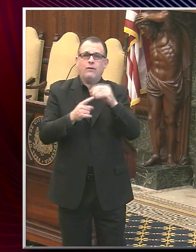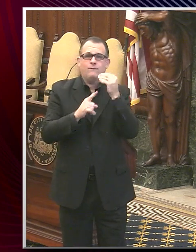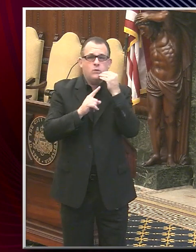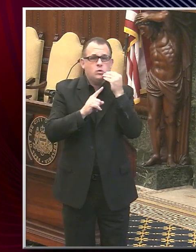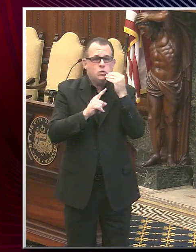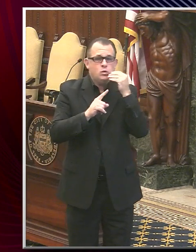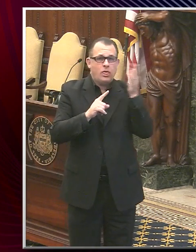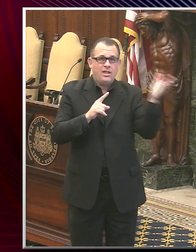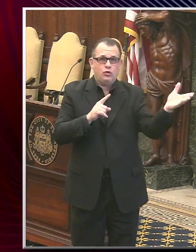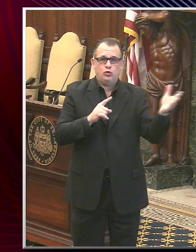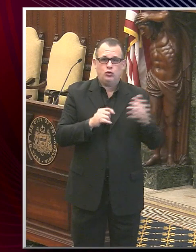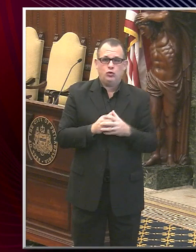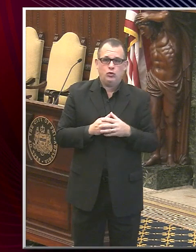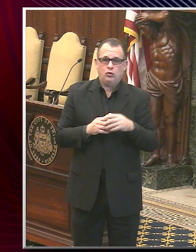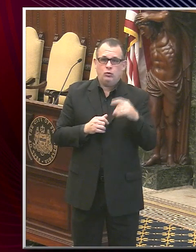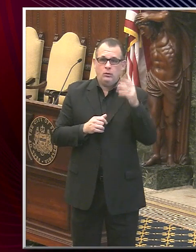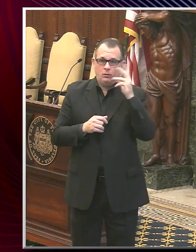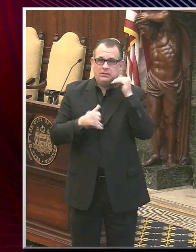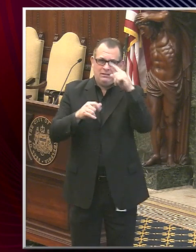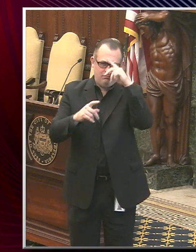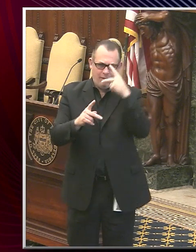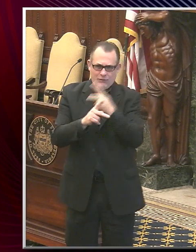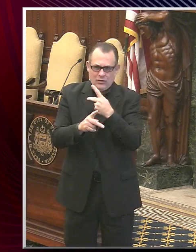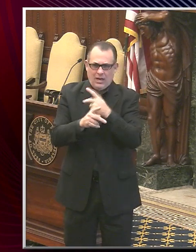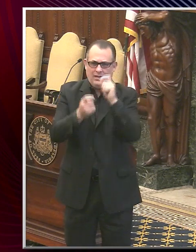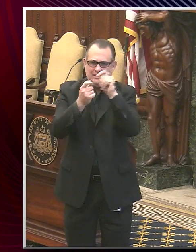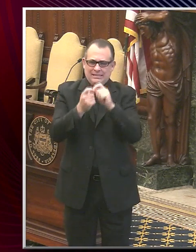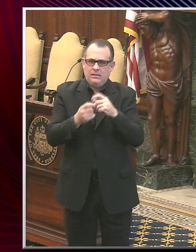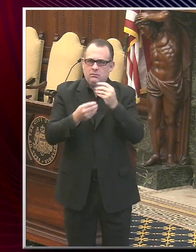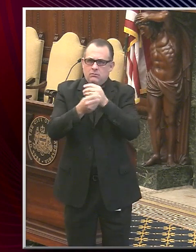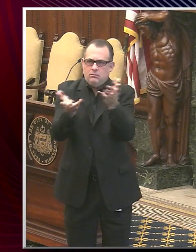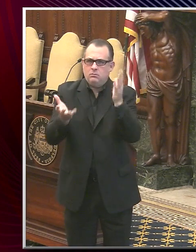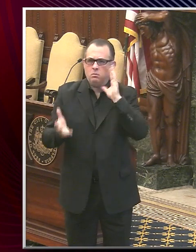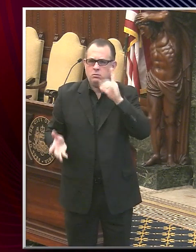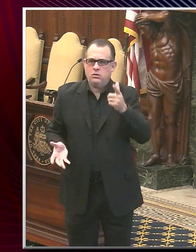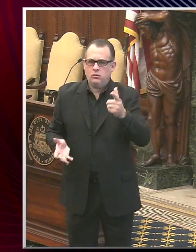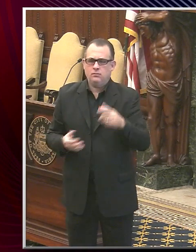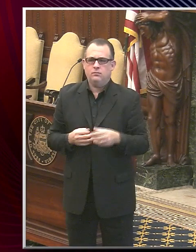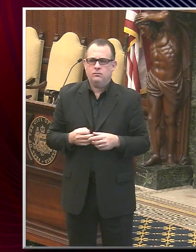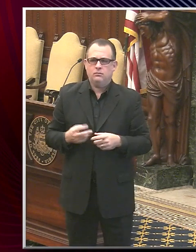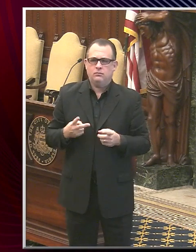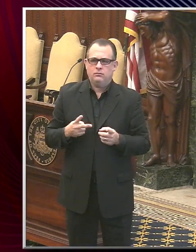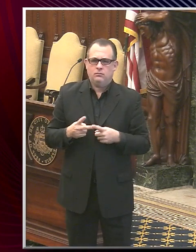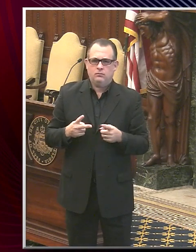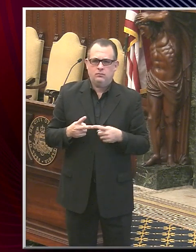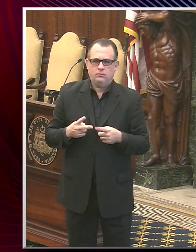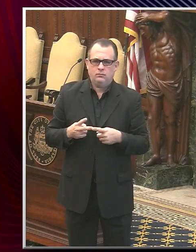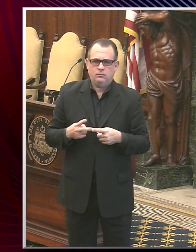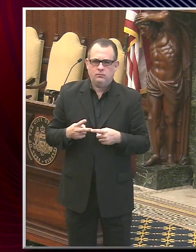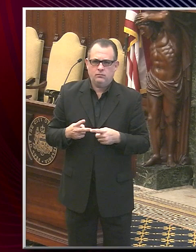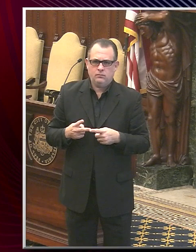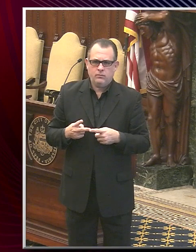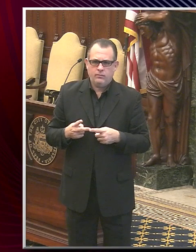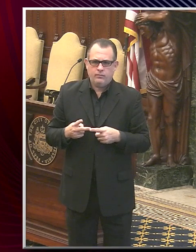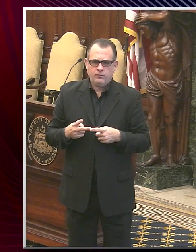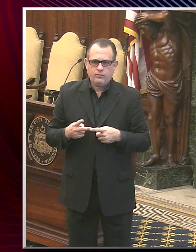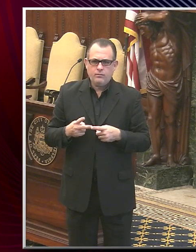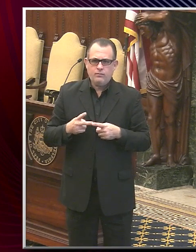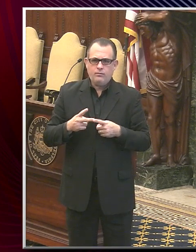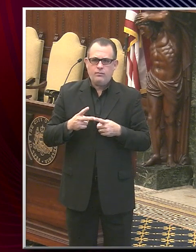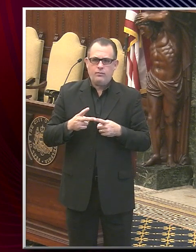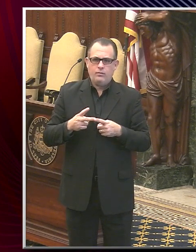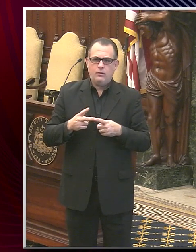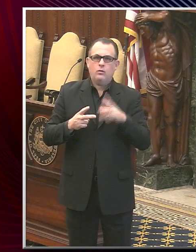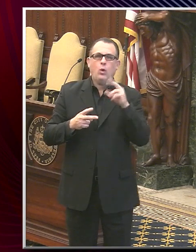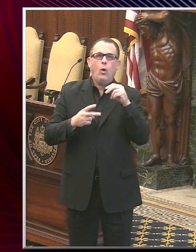the details and communicate with them. Gotcha. And with the no more fans at football games or